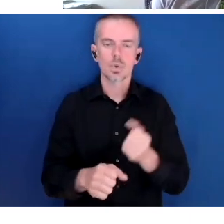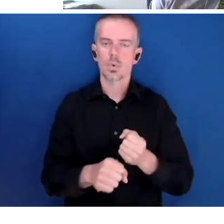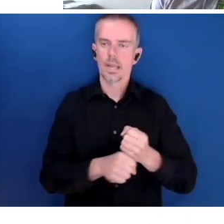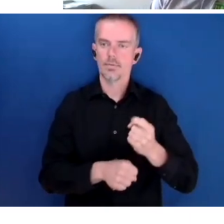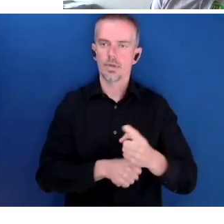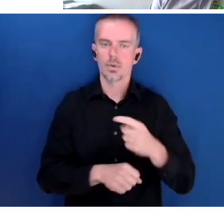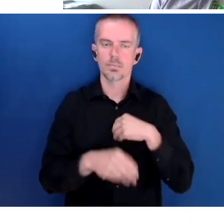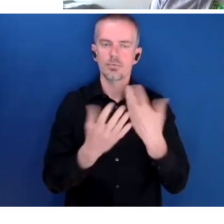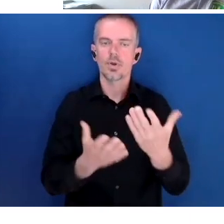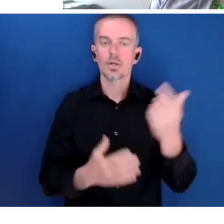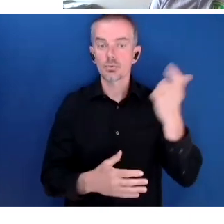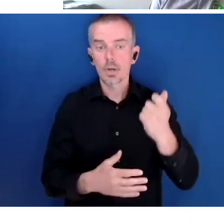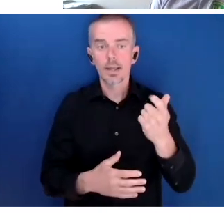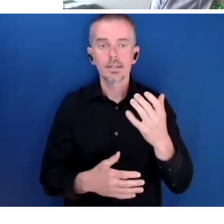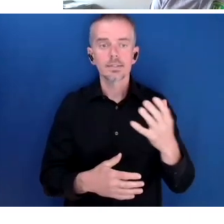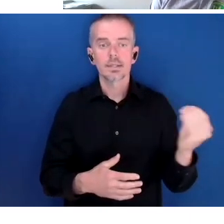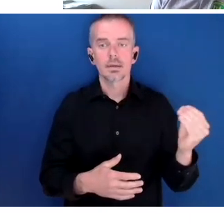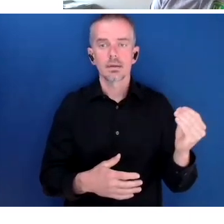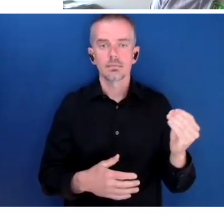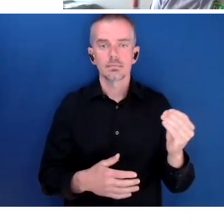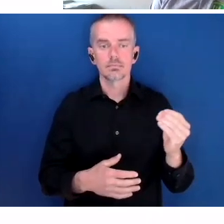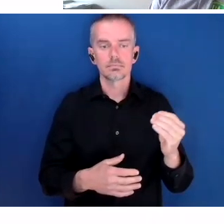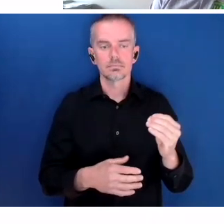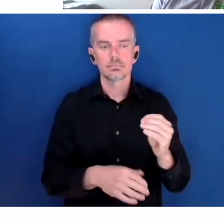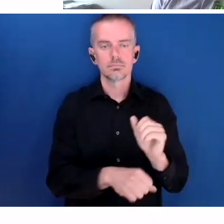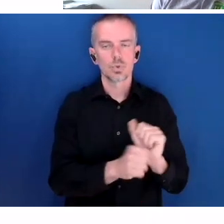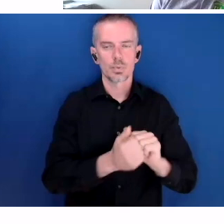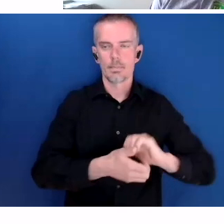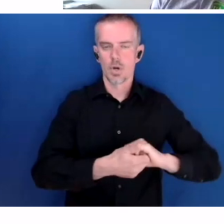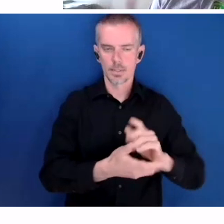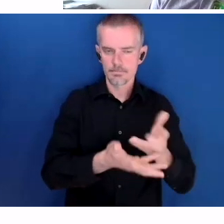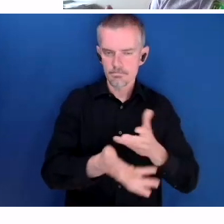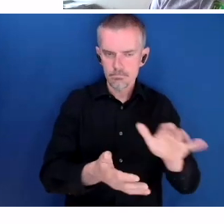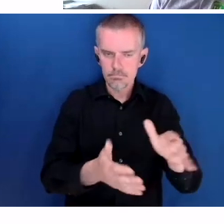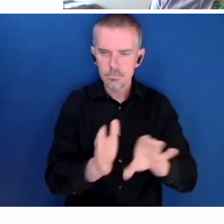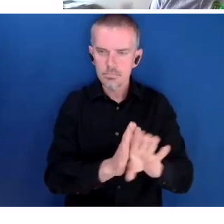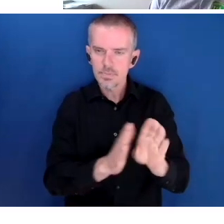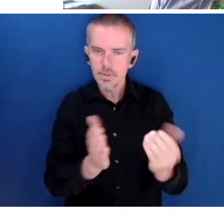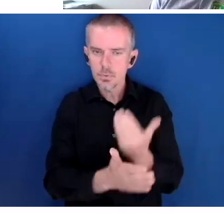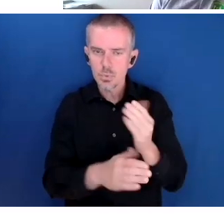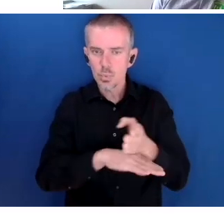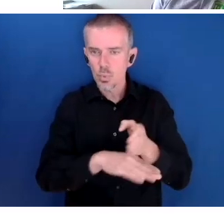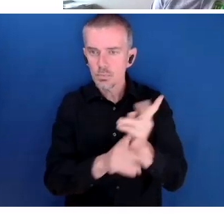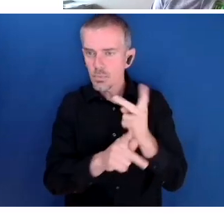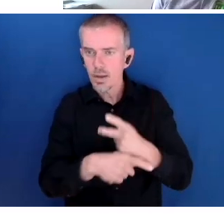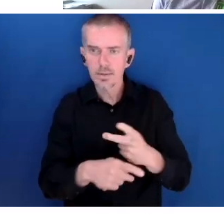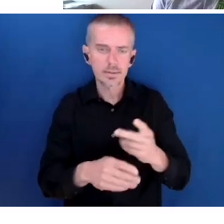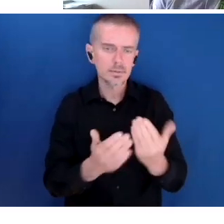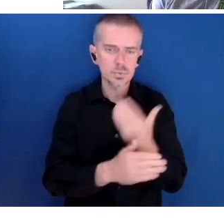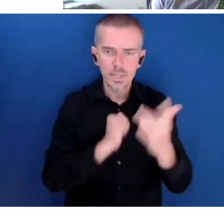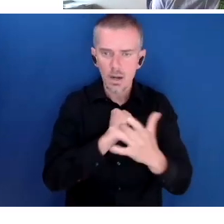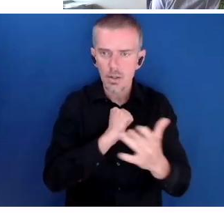providing grants and working with partners to develop new wood products technologies, community wood energy efforts,